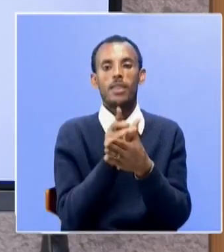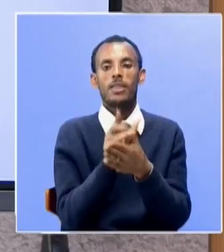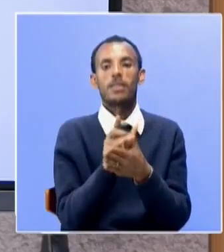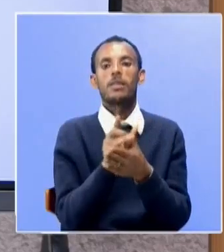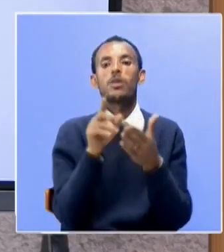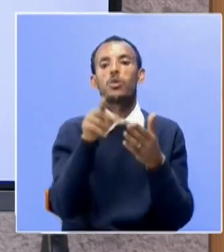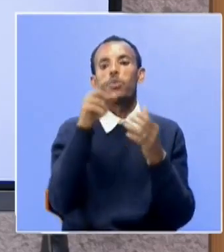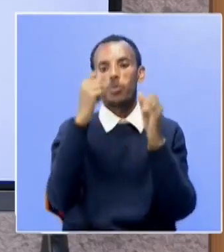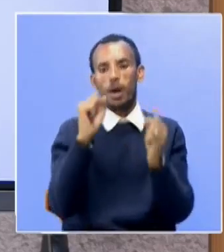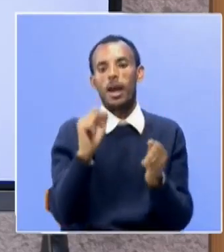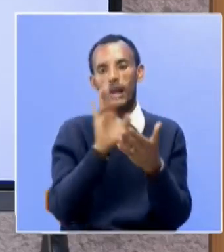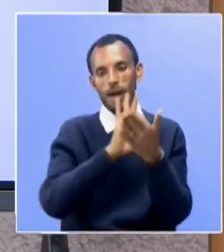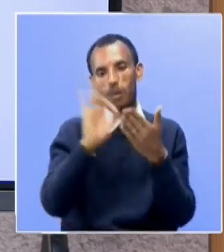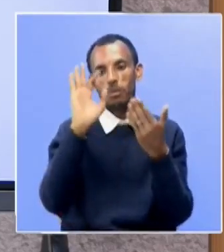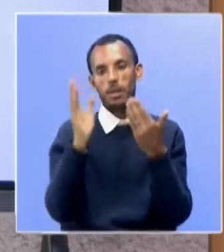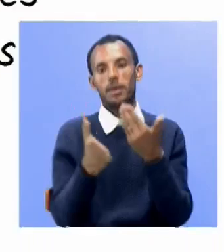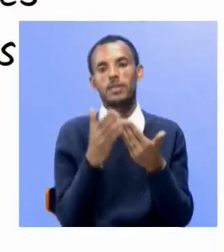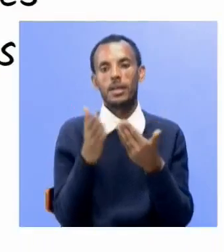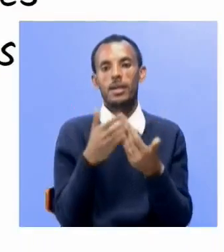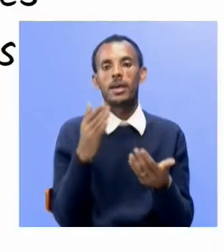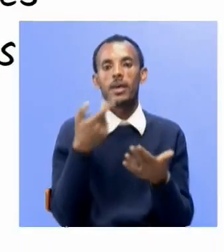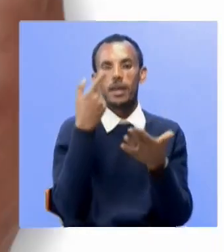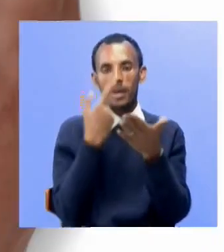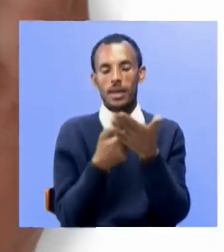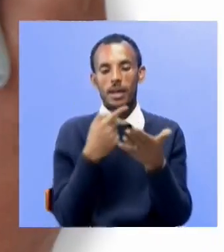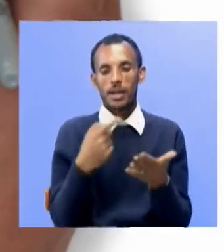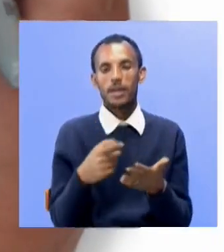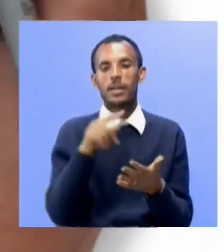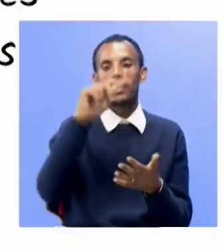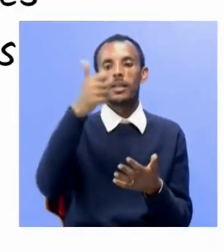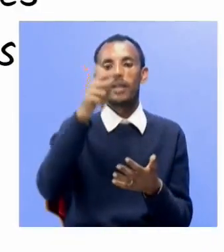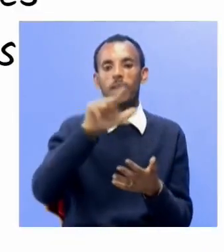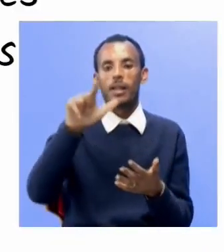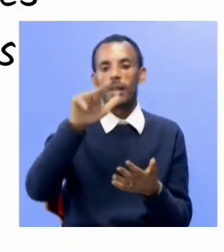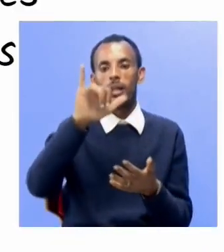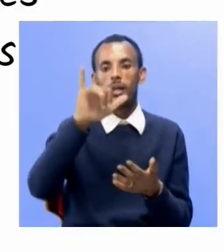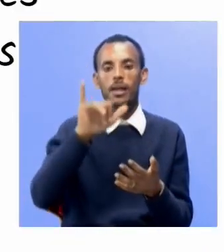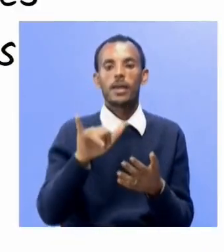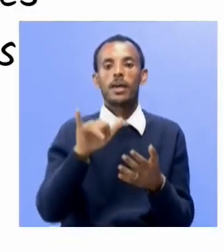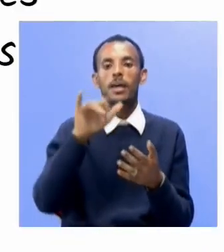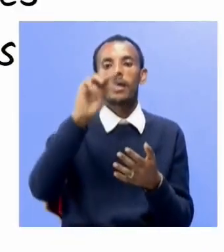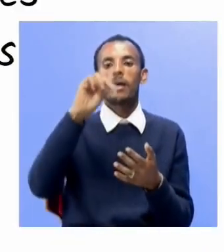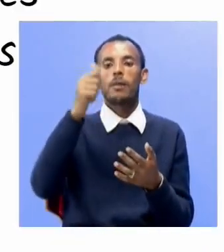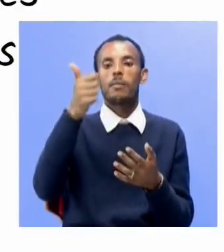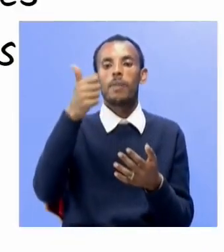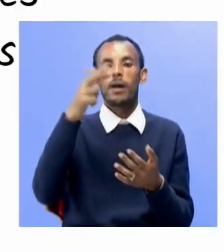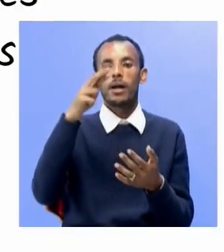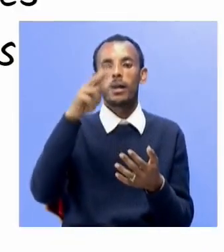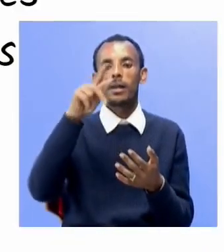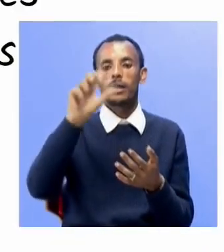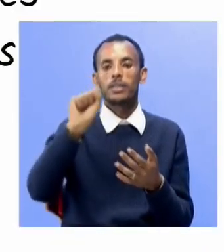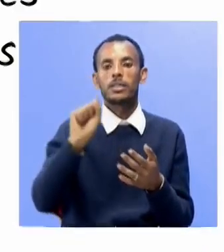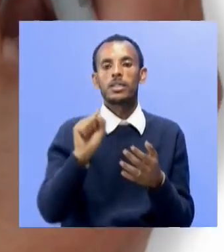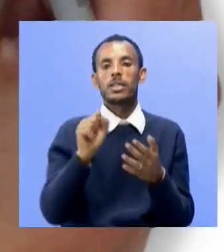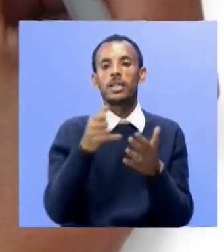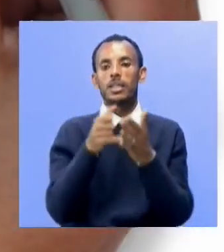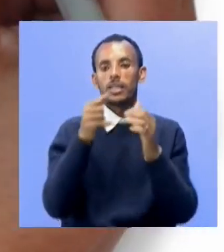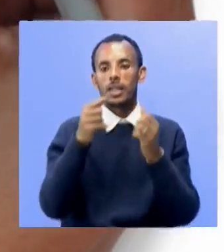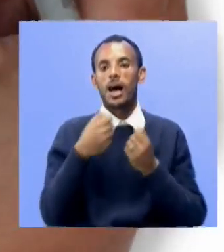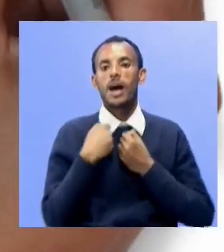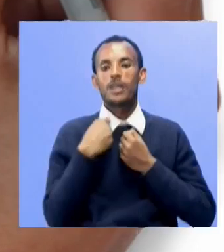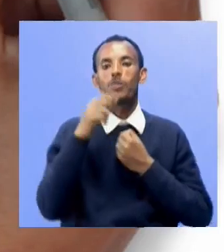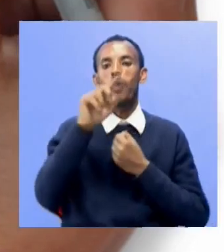easier. So here, this tally mark, for example, contains 1, 2, 3, 4, 5